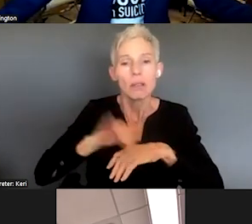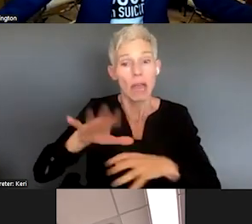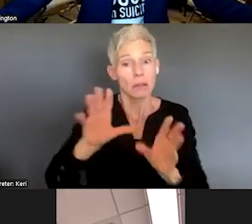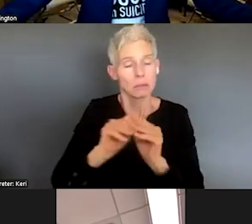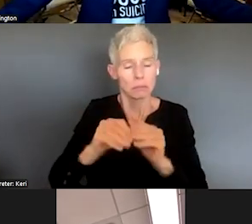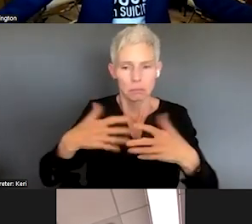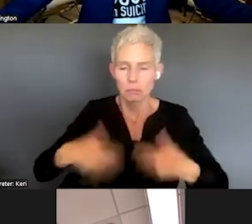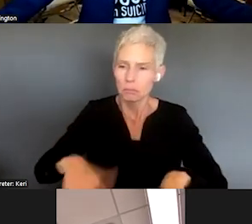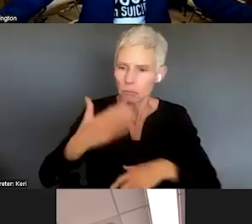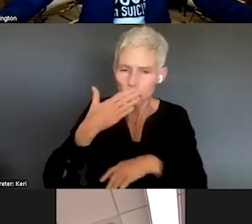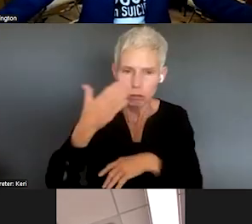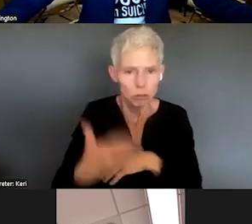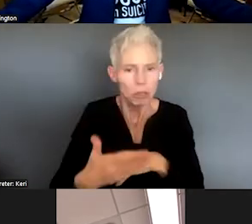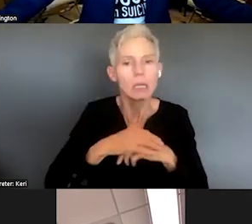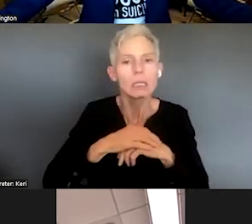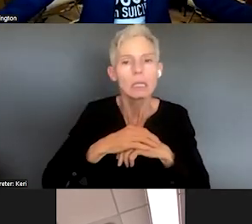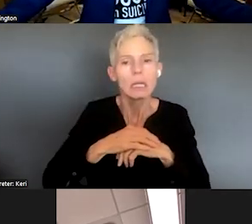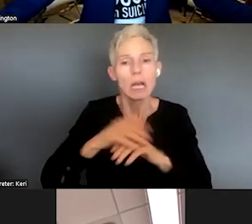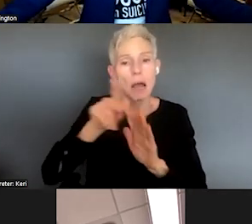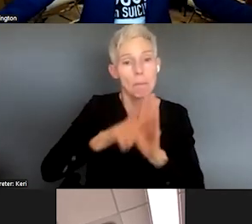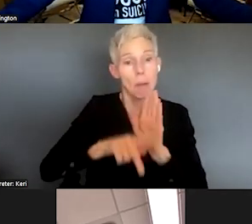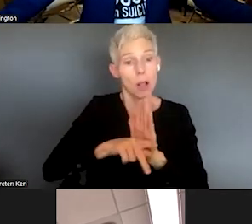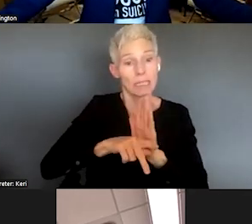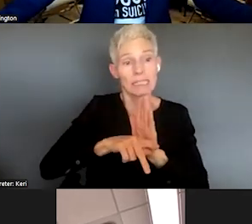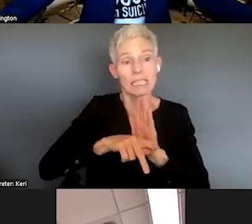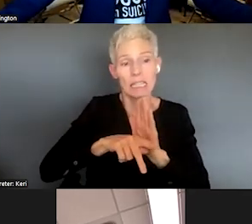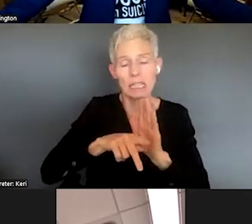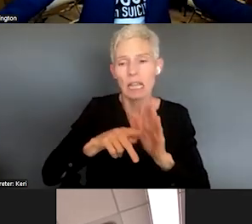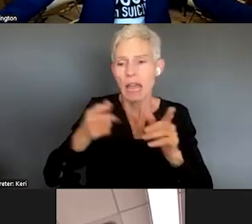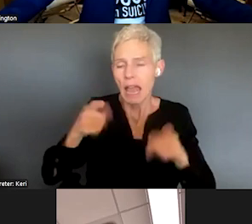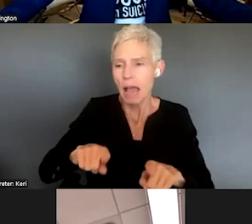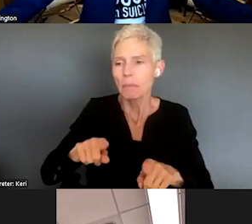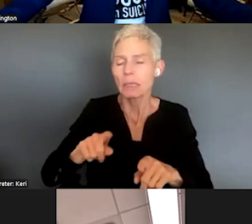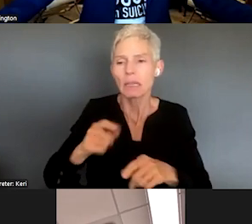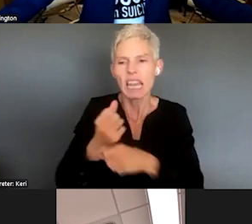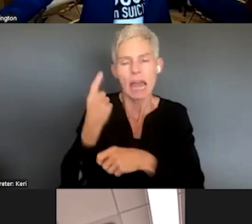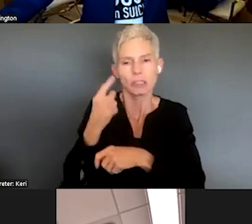well. The policy academies we did with last year in Tucson